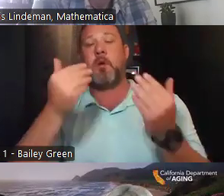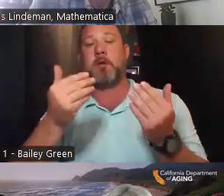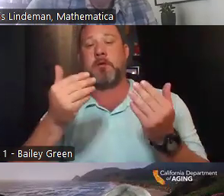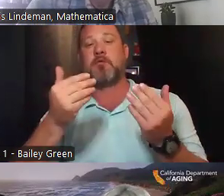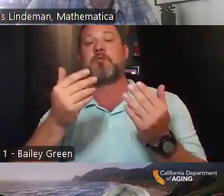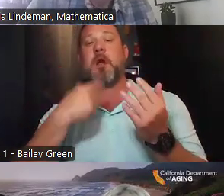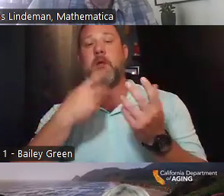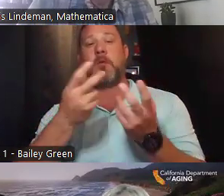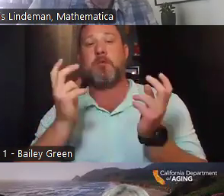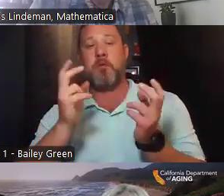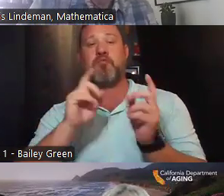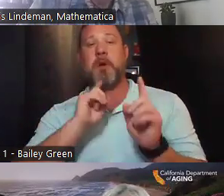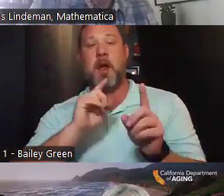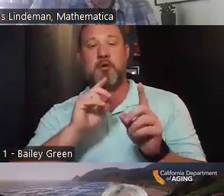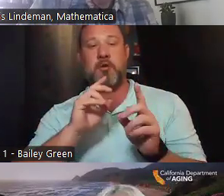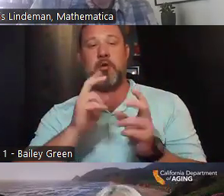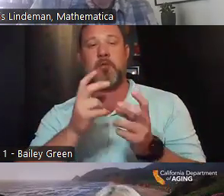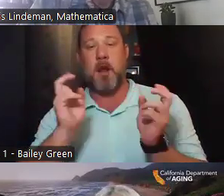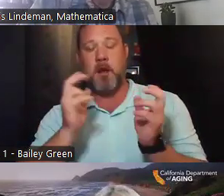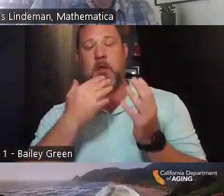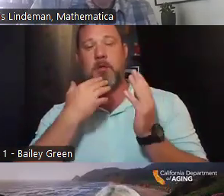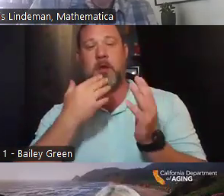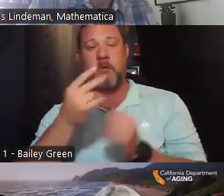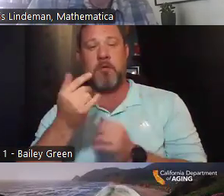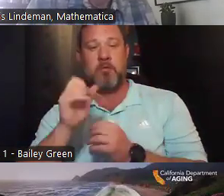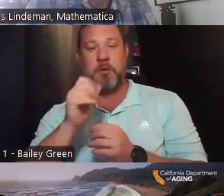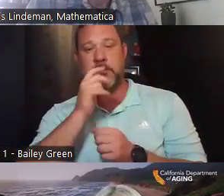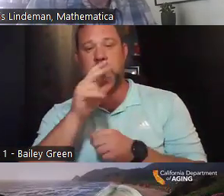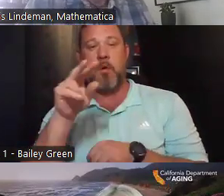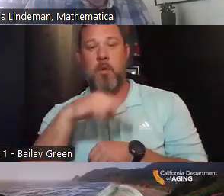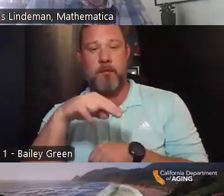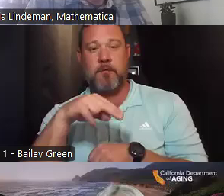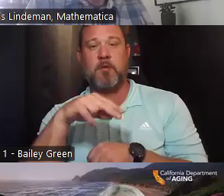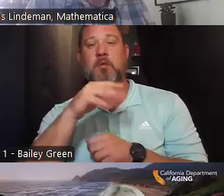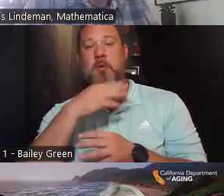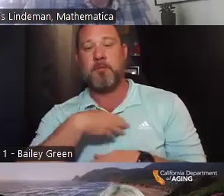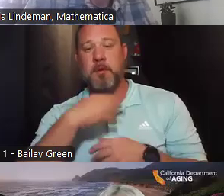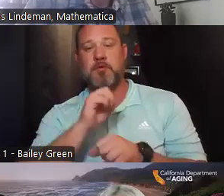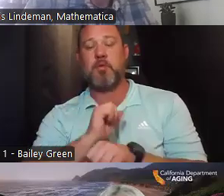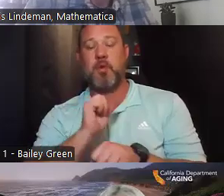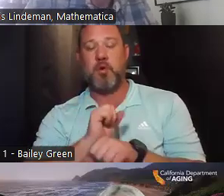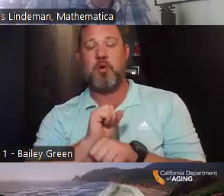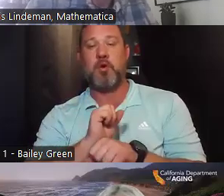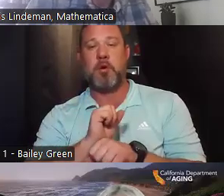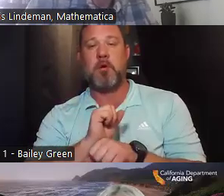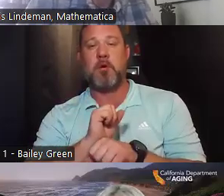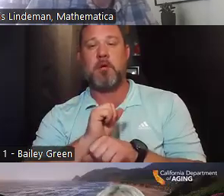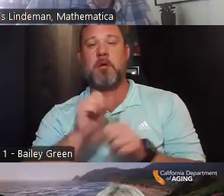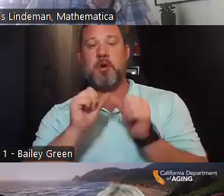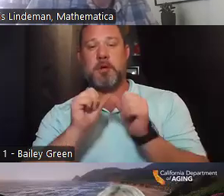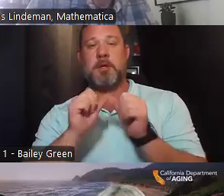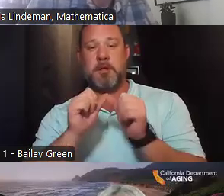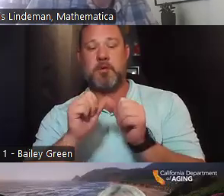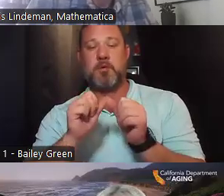reactor panel. So thank you so much, Chris, for the overview, and it's been a pleasure working with you and our continued